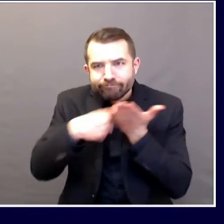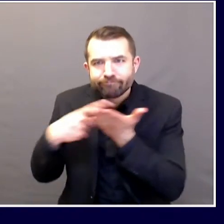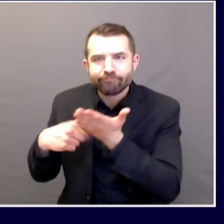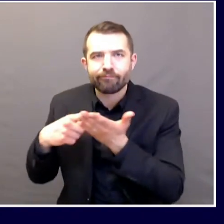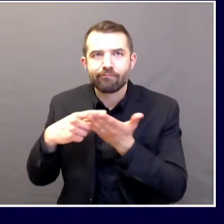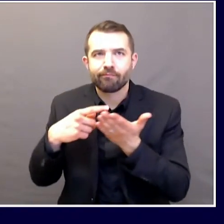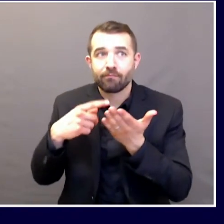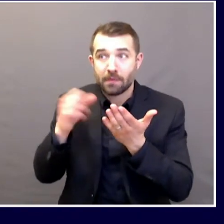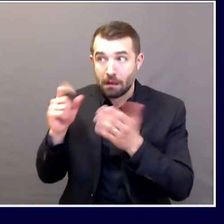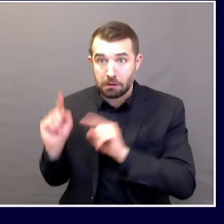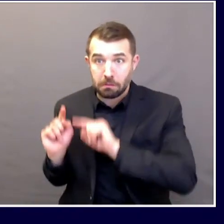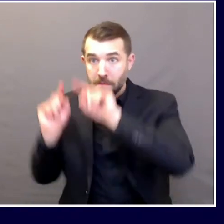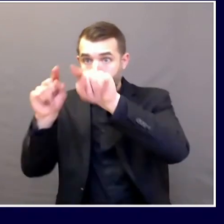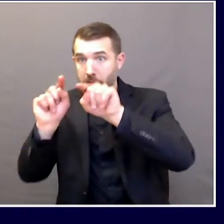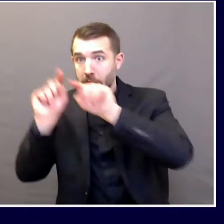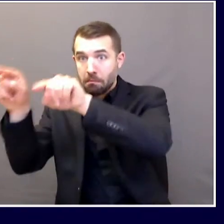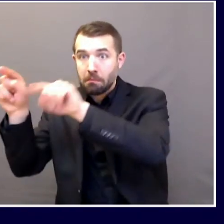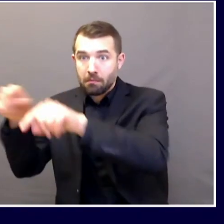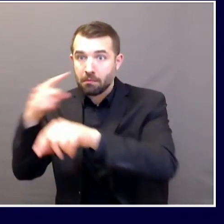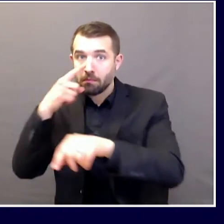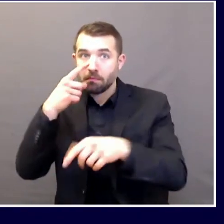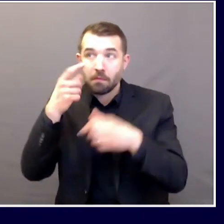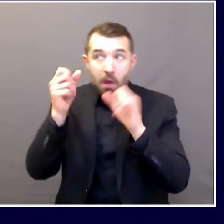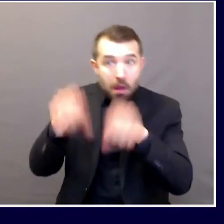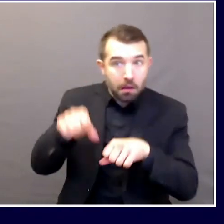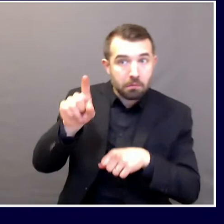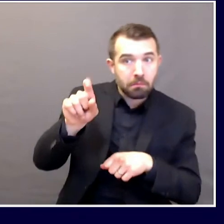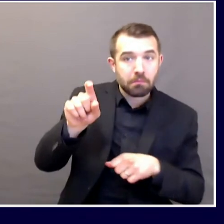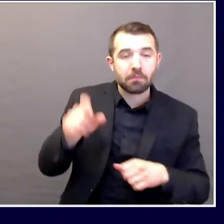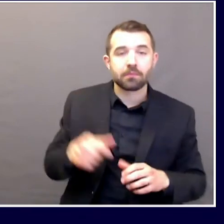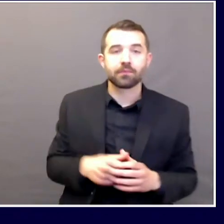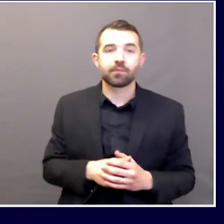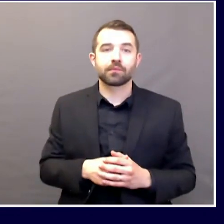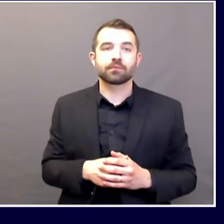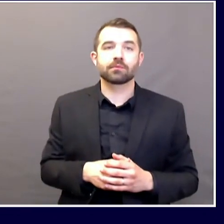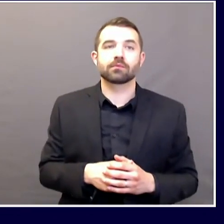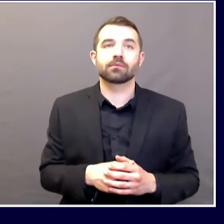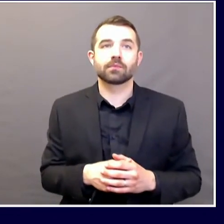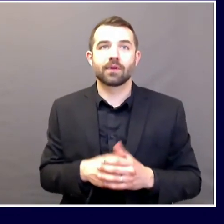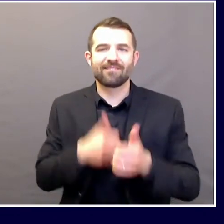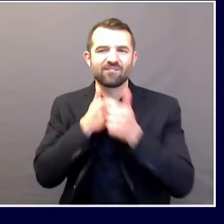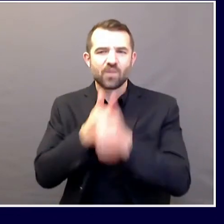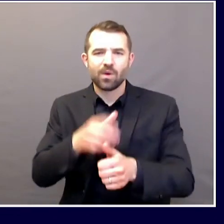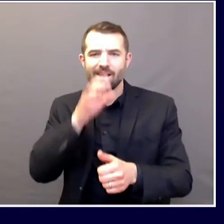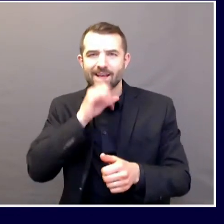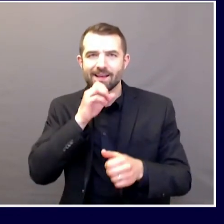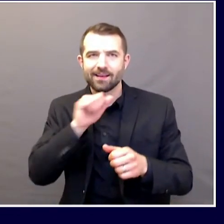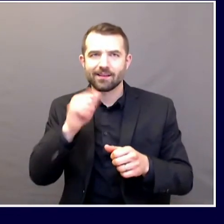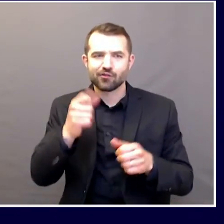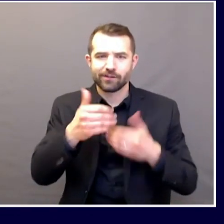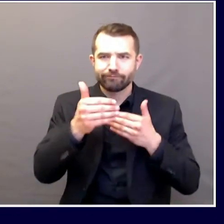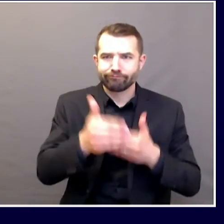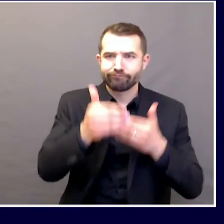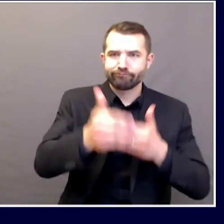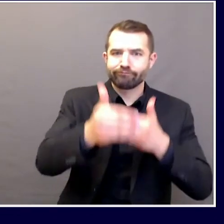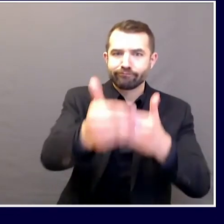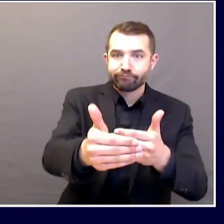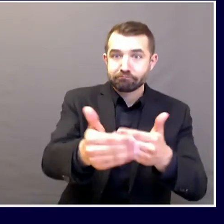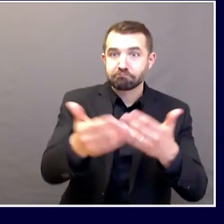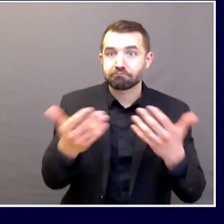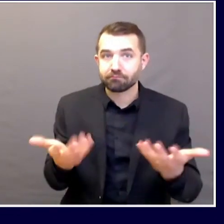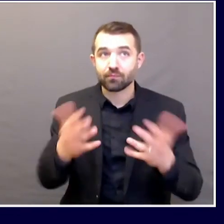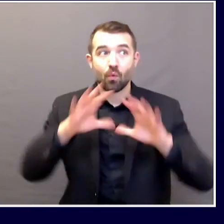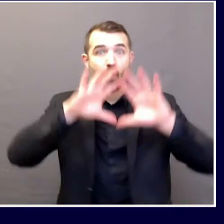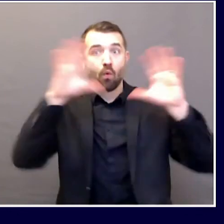about whether that would be within the age tiers or outside of them. At this time, we're sticking with the age tiers and not planning to make